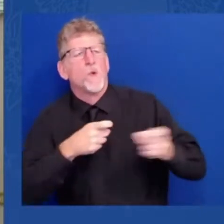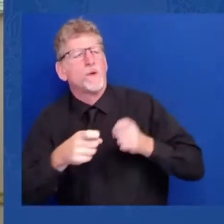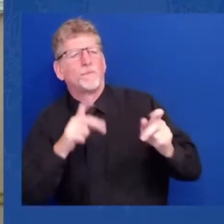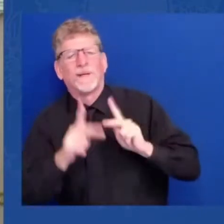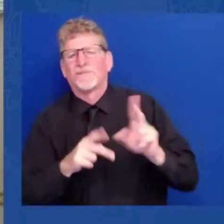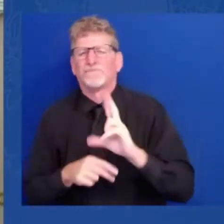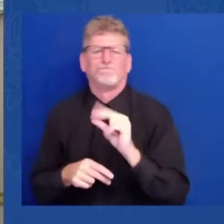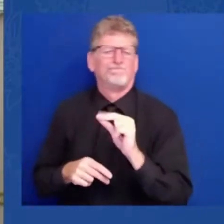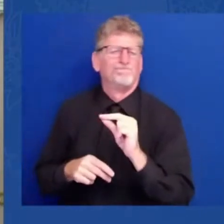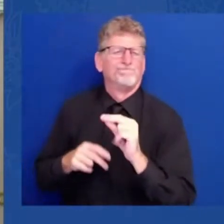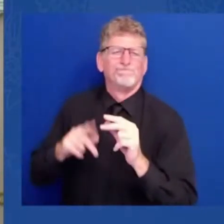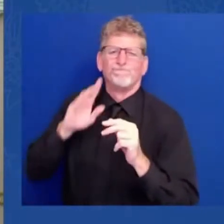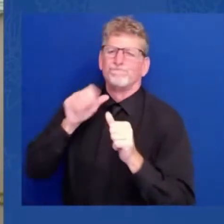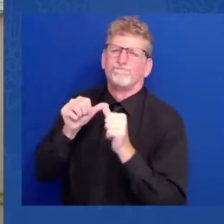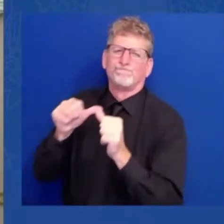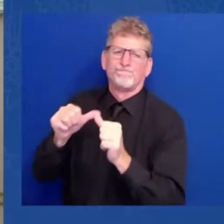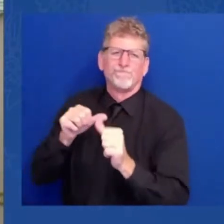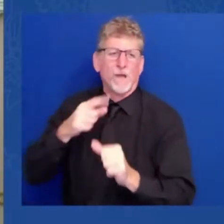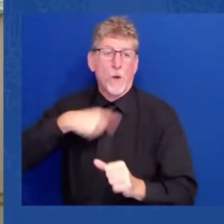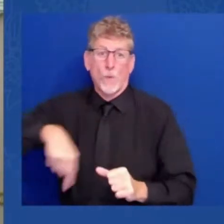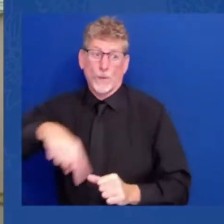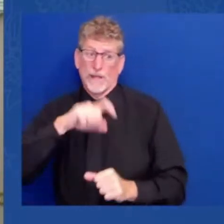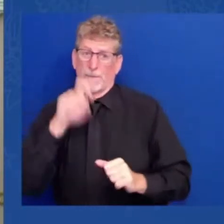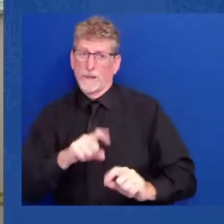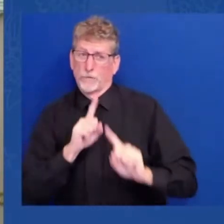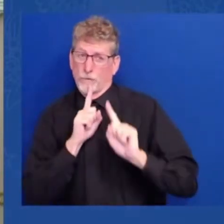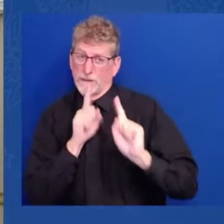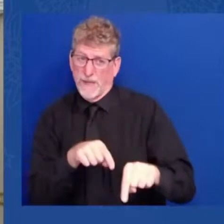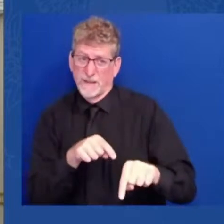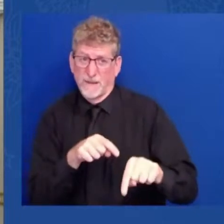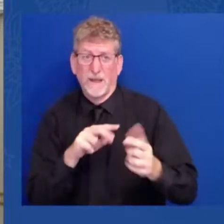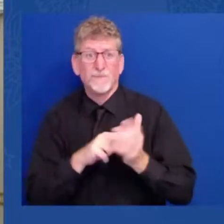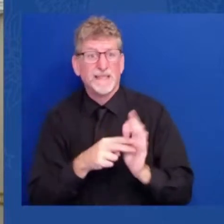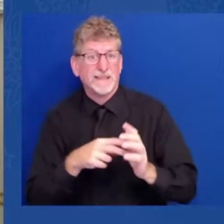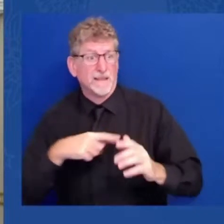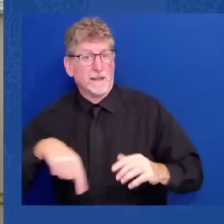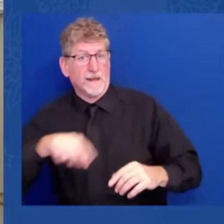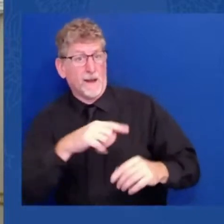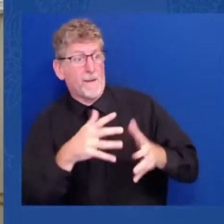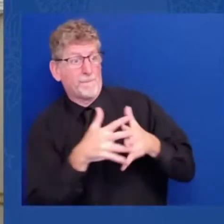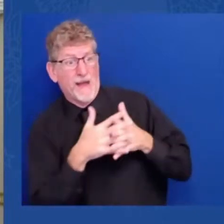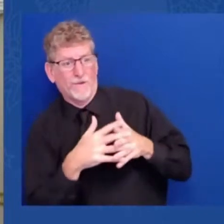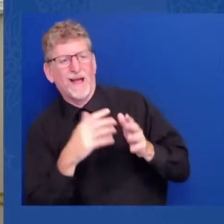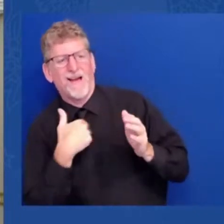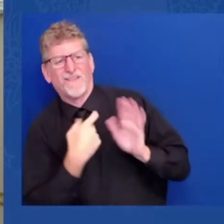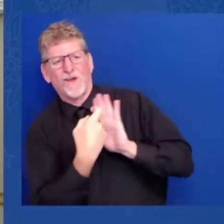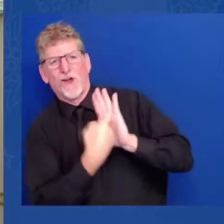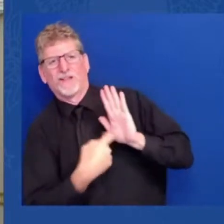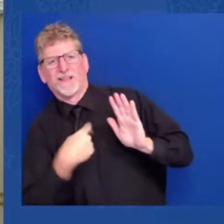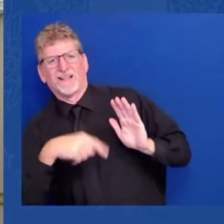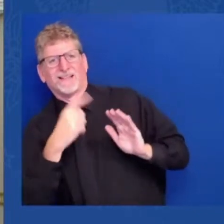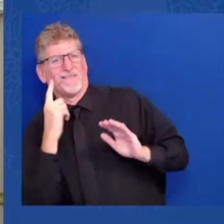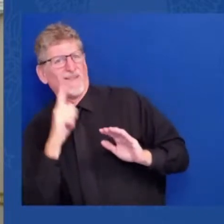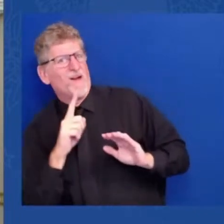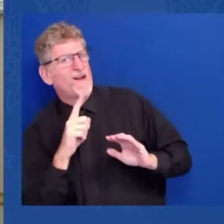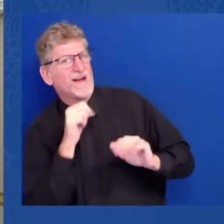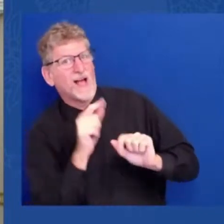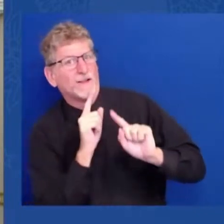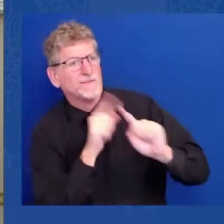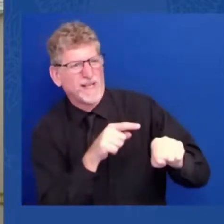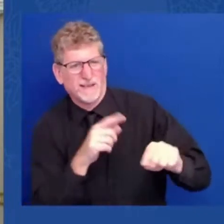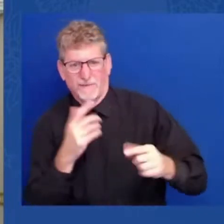tomorrow. So we're going to continue to support the brave Ukrainian people as they fight for their country. And I call on Congress to pass